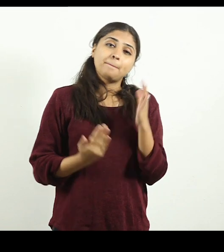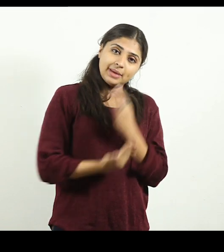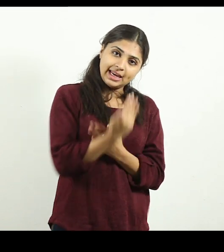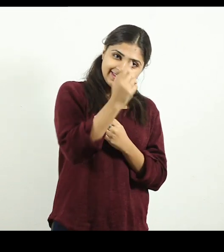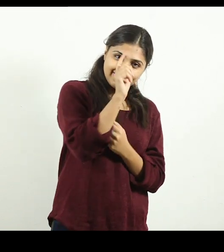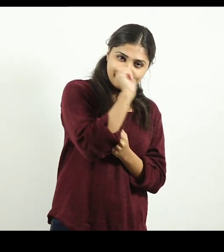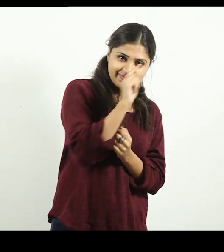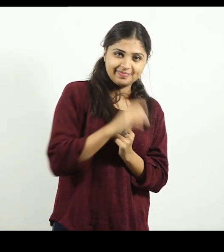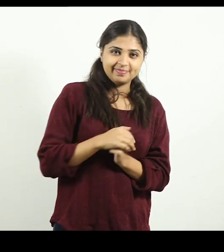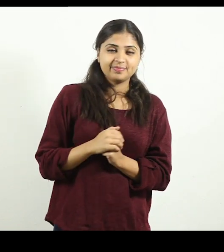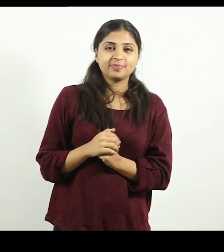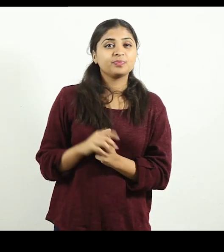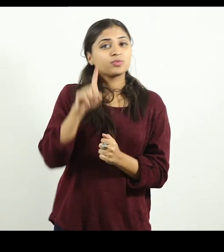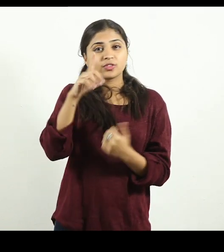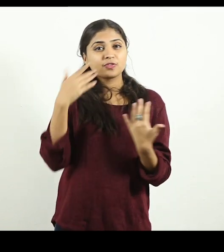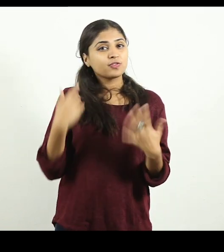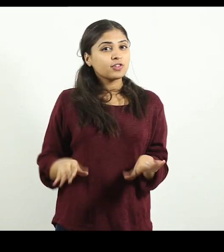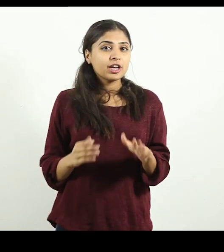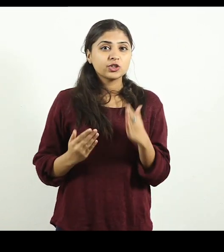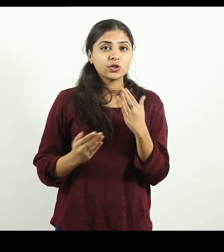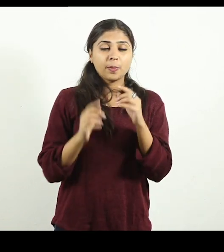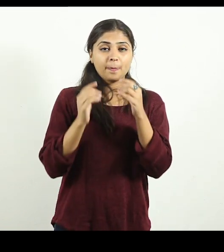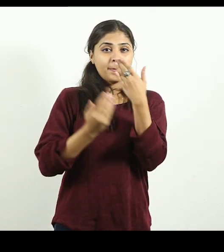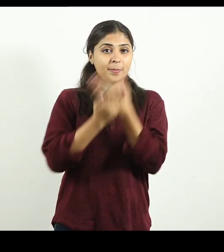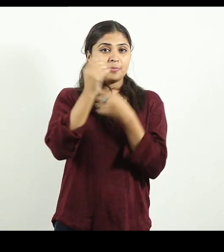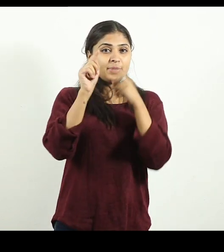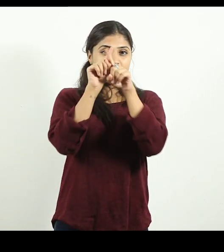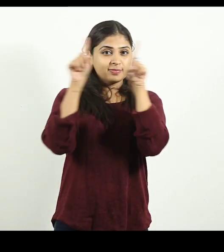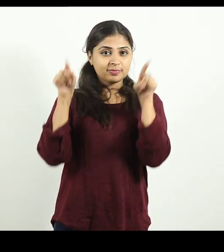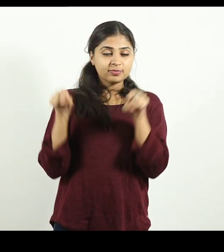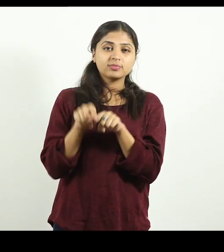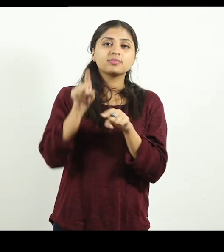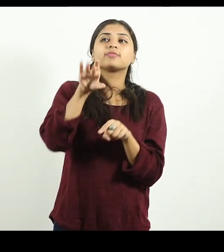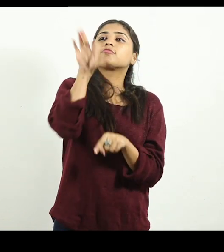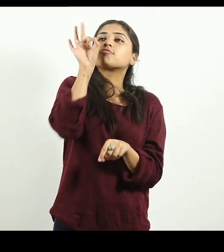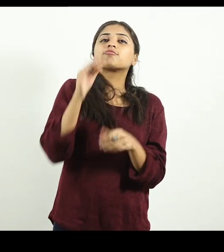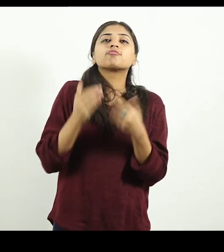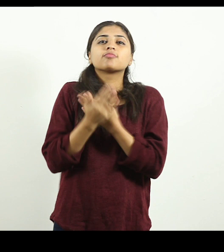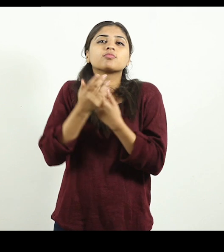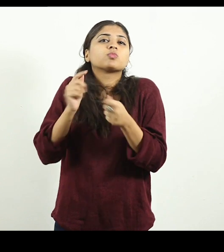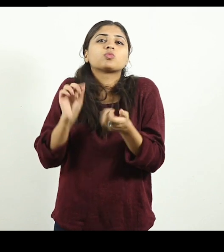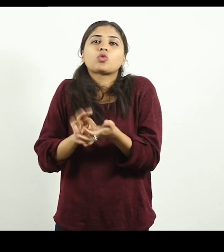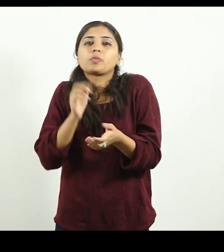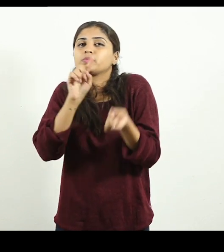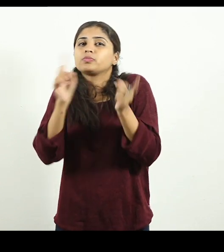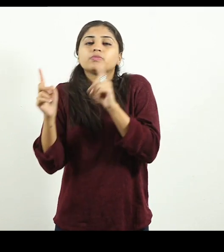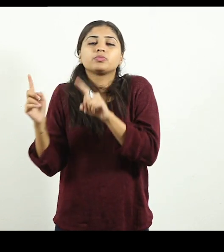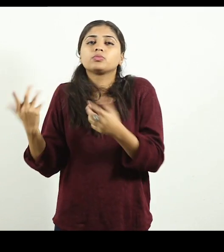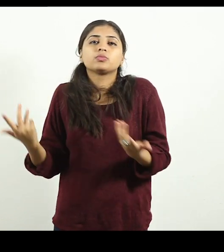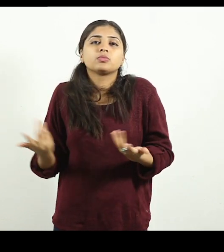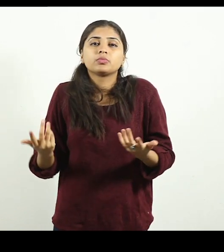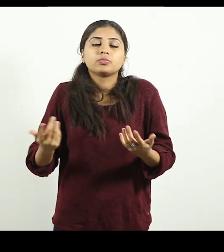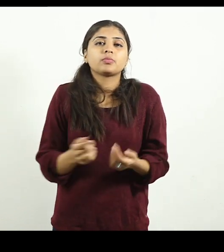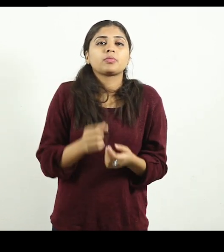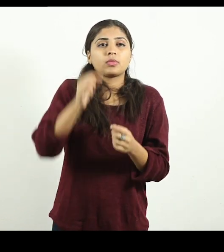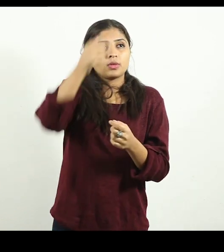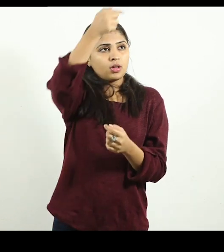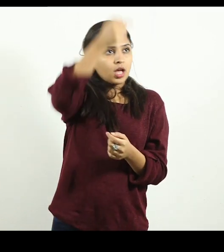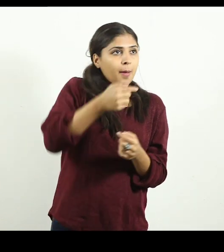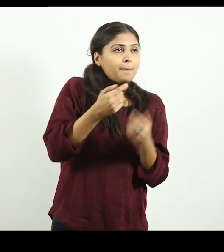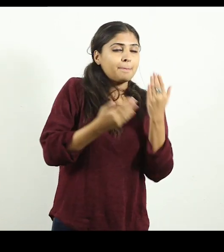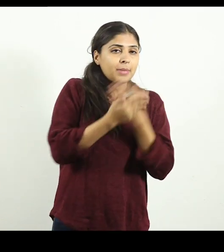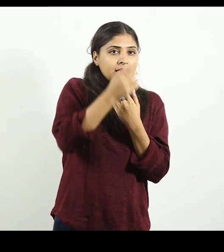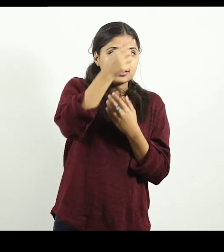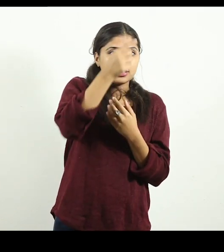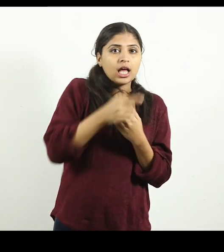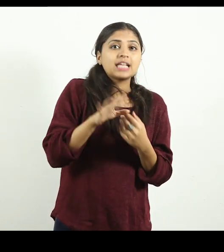Print. Once you are on the print screen, you can select printing options. To change the printer, click the drop-down box under